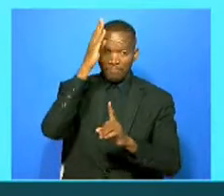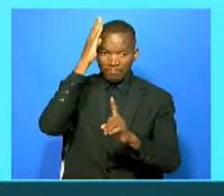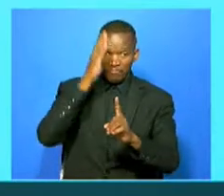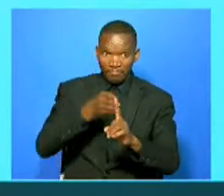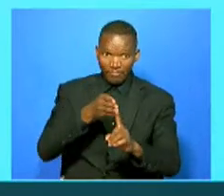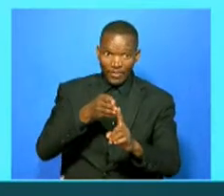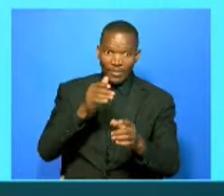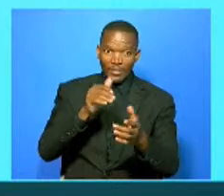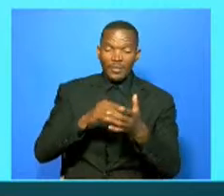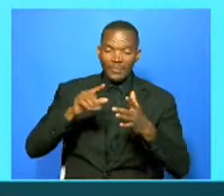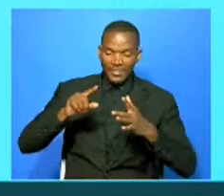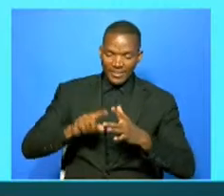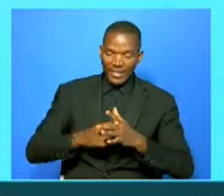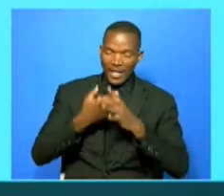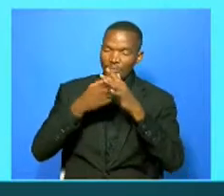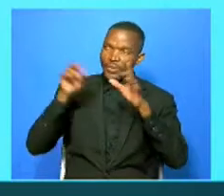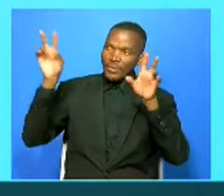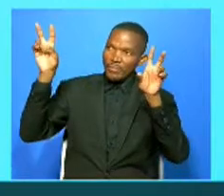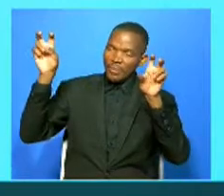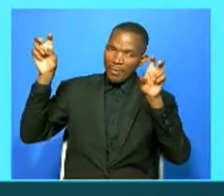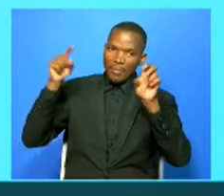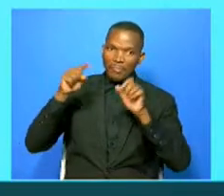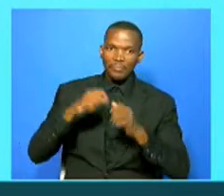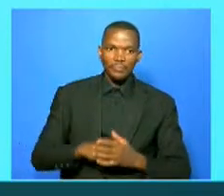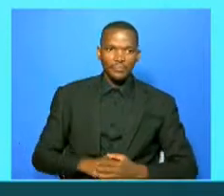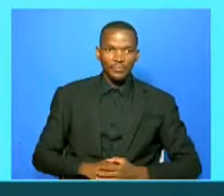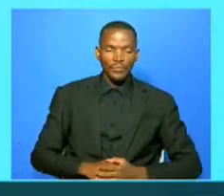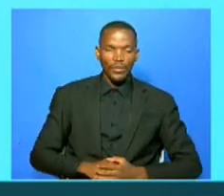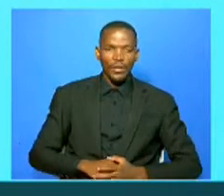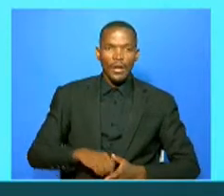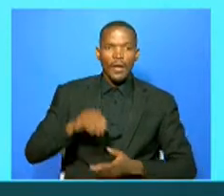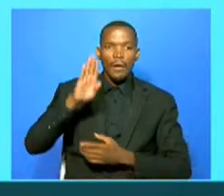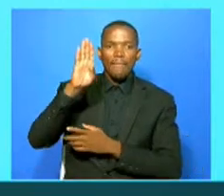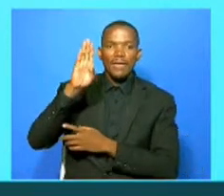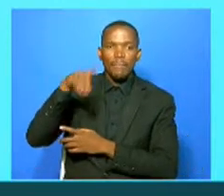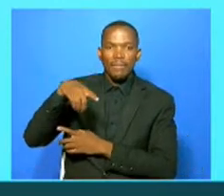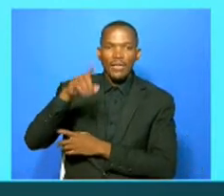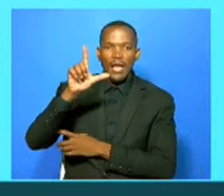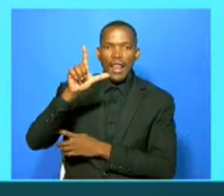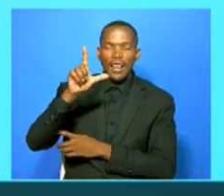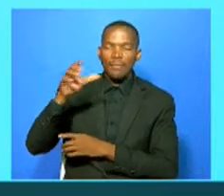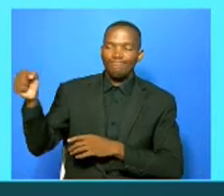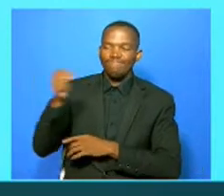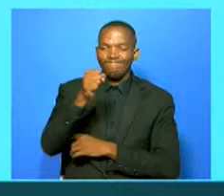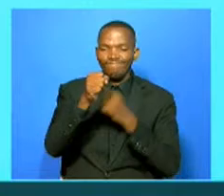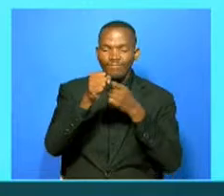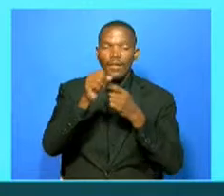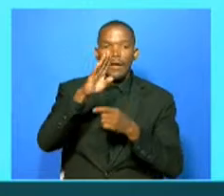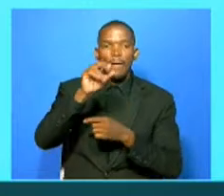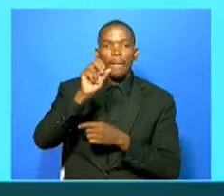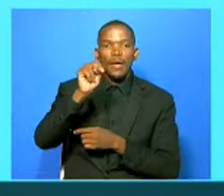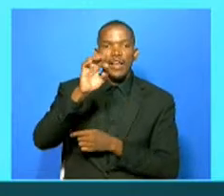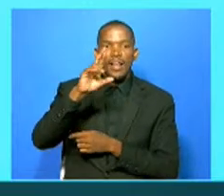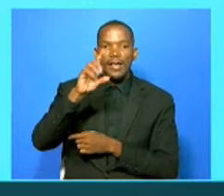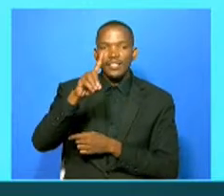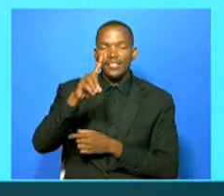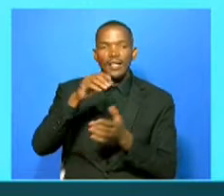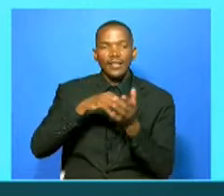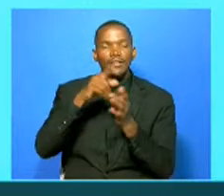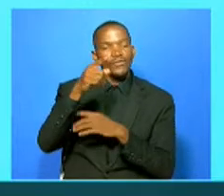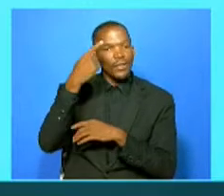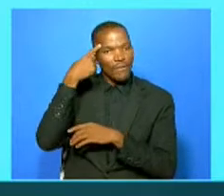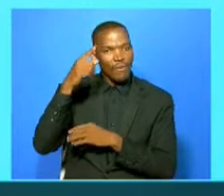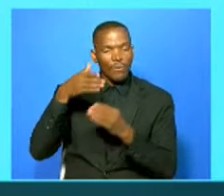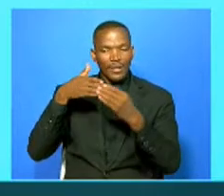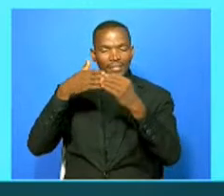re tsena mo go tsone re simolole kae kwa sekgweng Botswana Football League ba thapile Bernard Mamelodi go nna mookamedi wa lekgotla leo